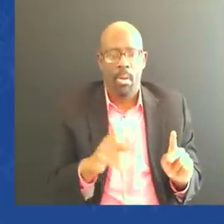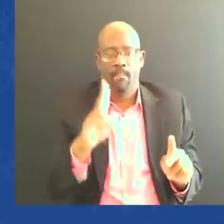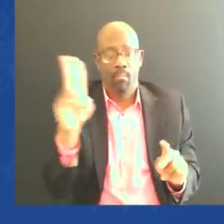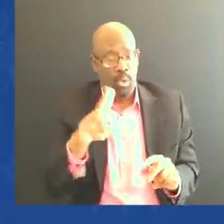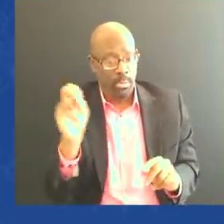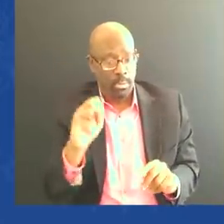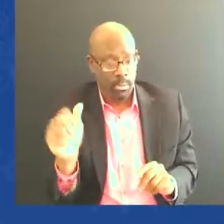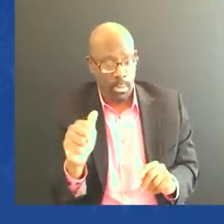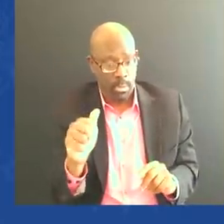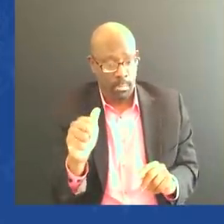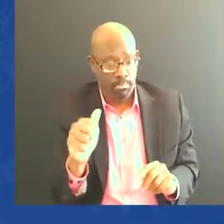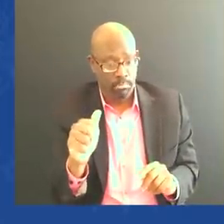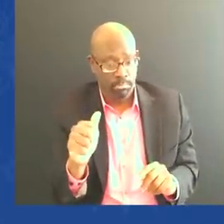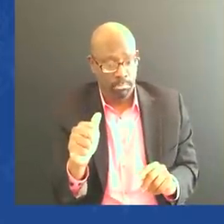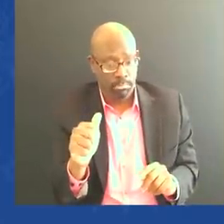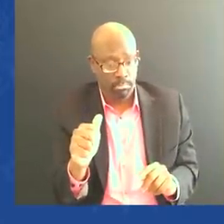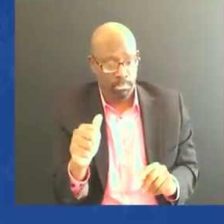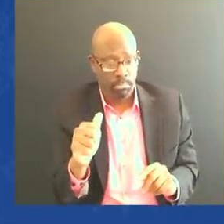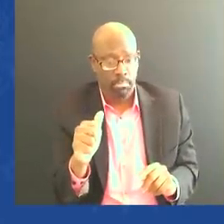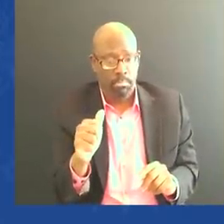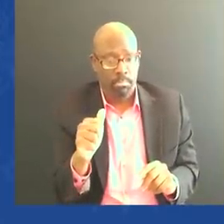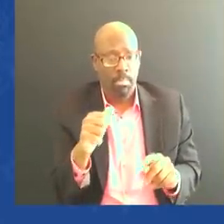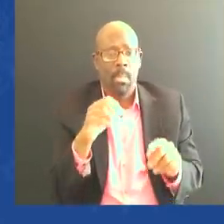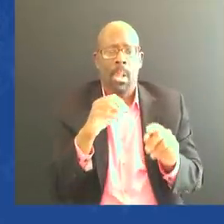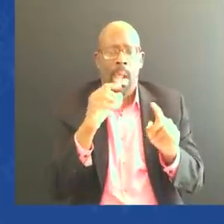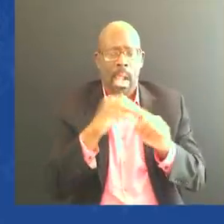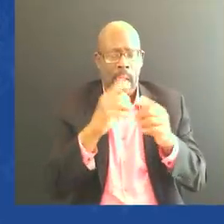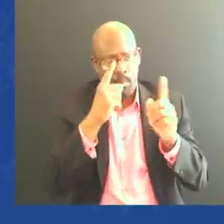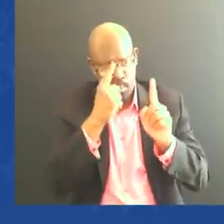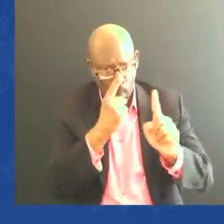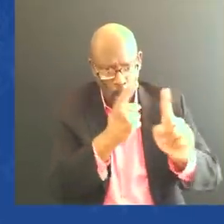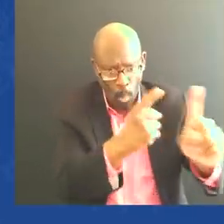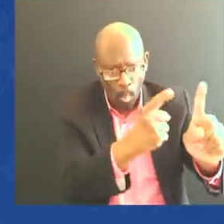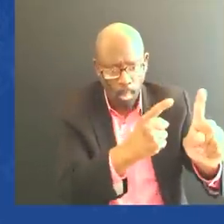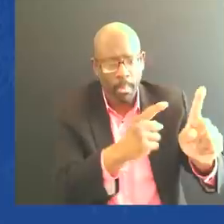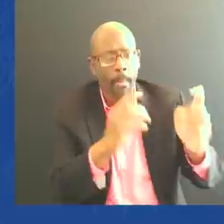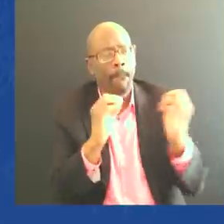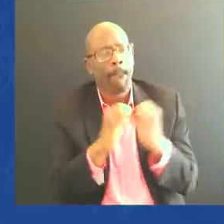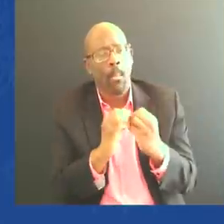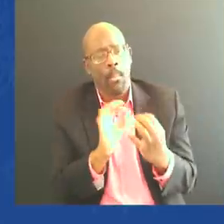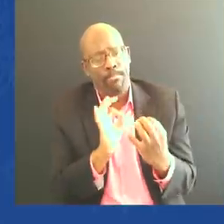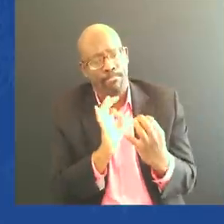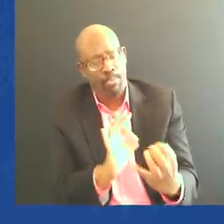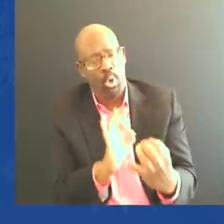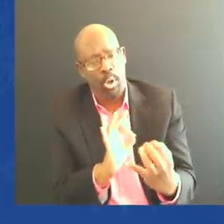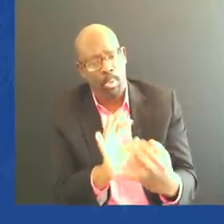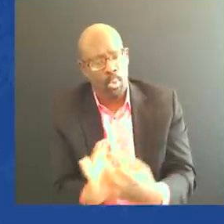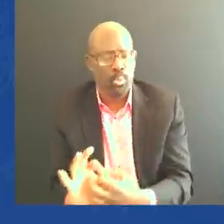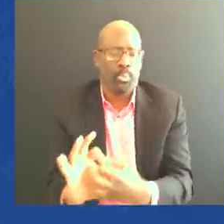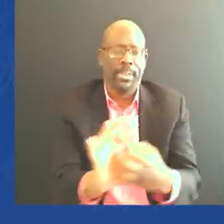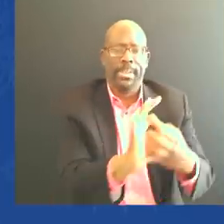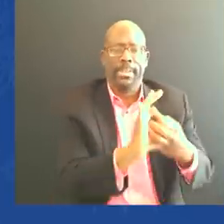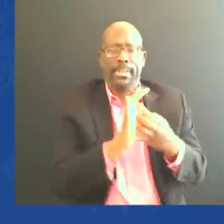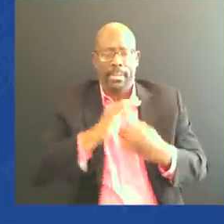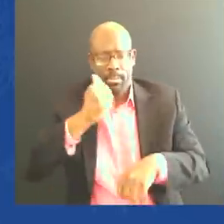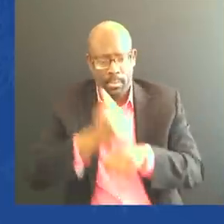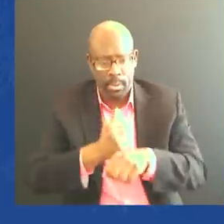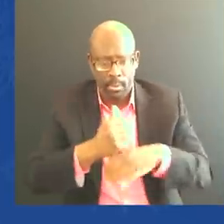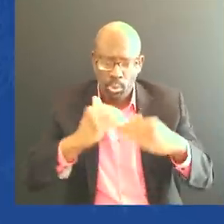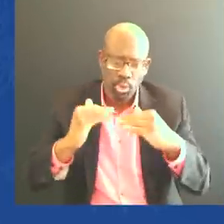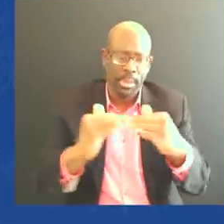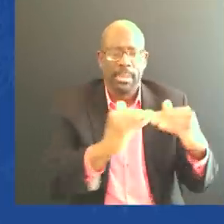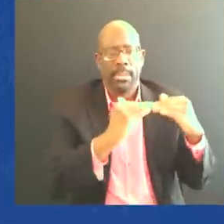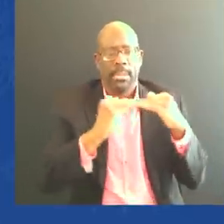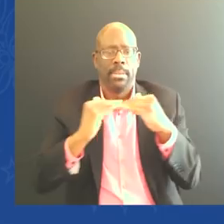order to form a more perfect union, establish justice, ensure domestic